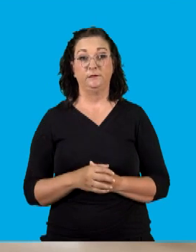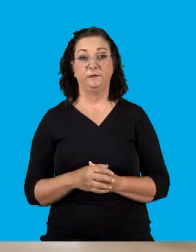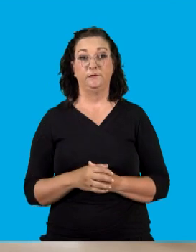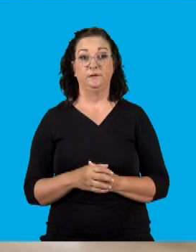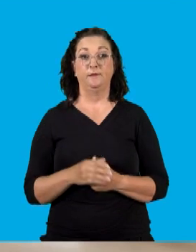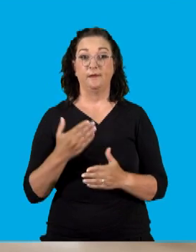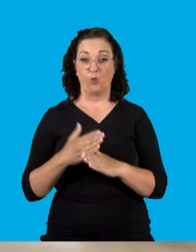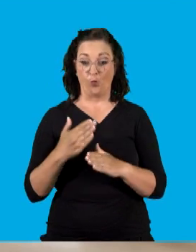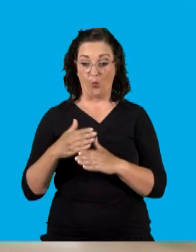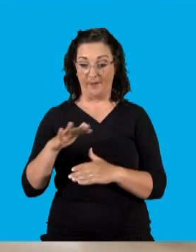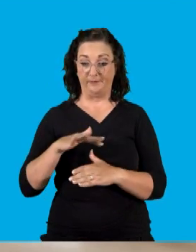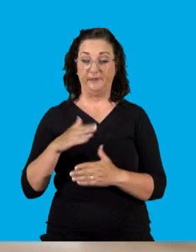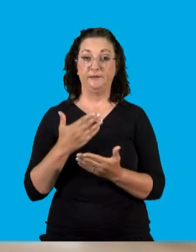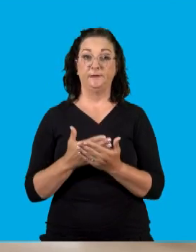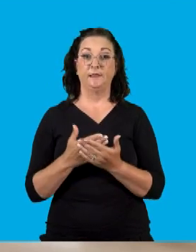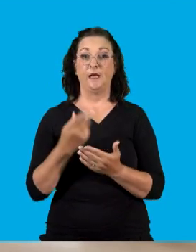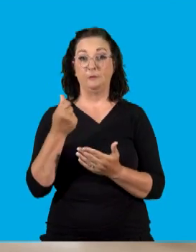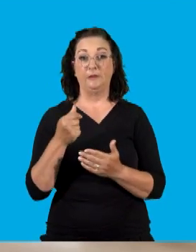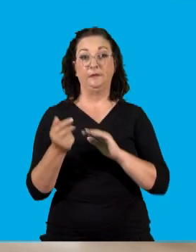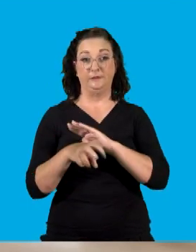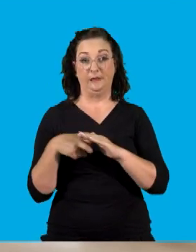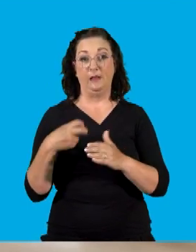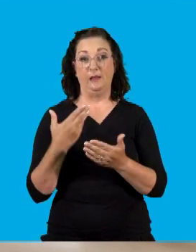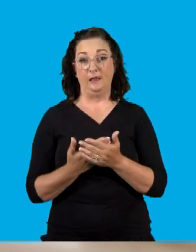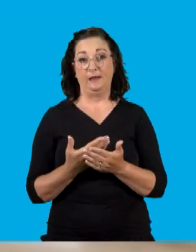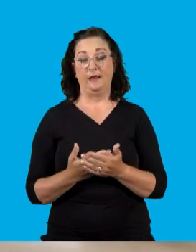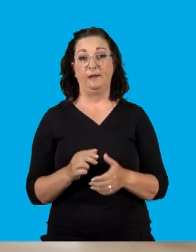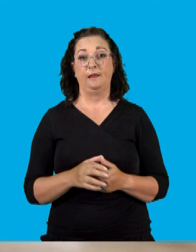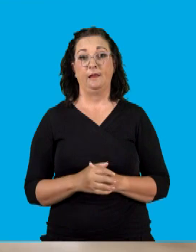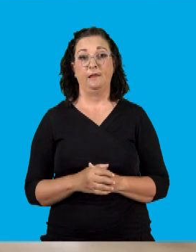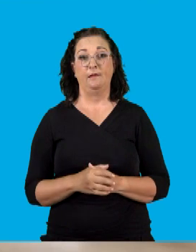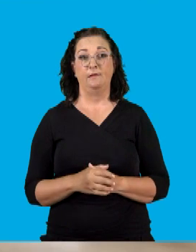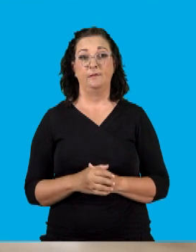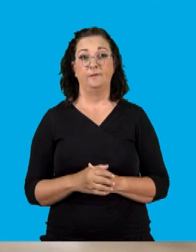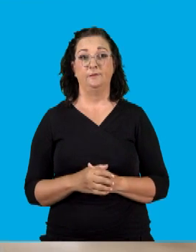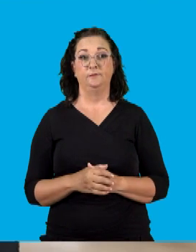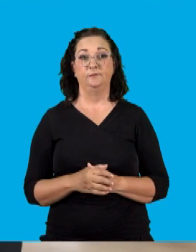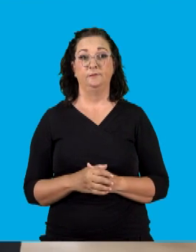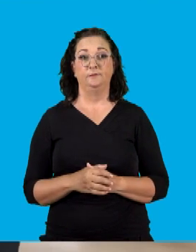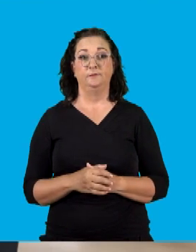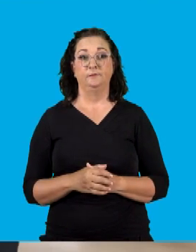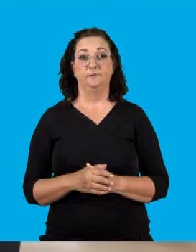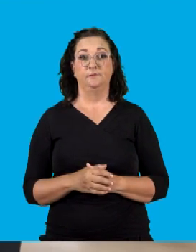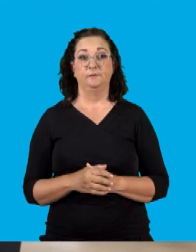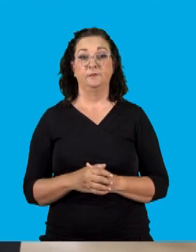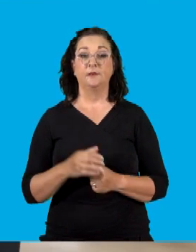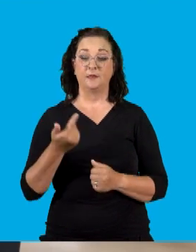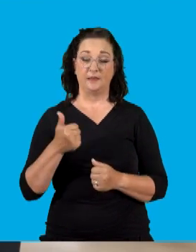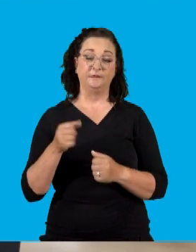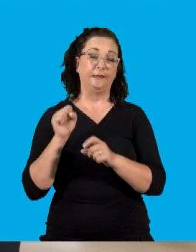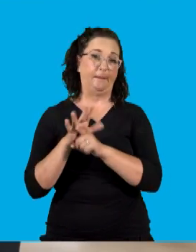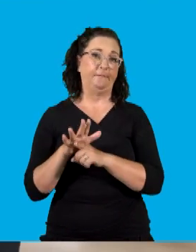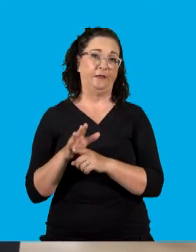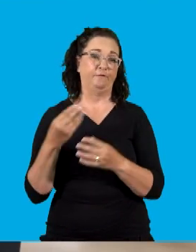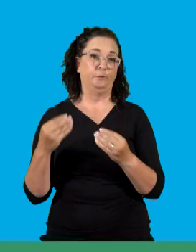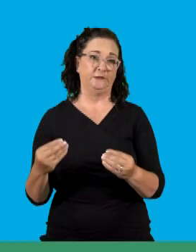gambling, they could even steal in the workplace so that they can get money to do what? To go and bet, to go and gamble. So that's the